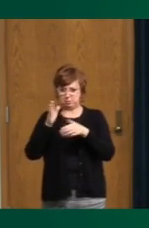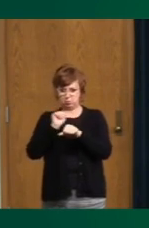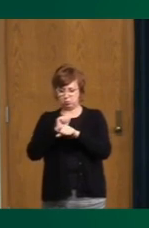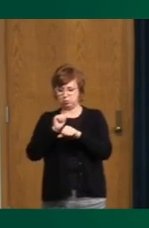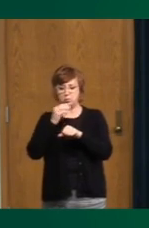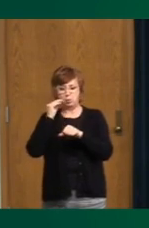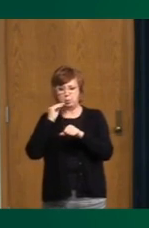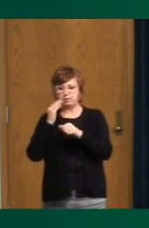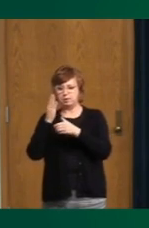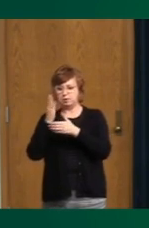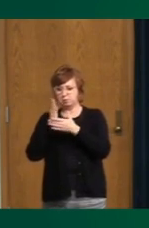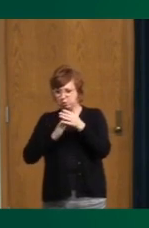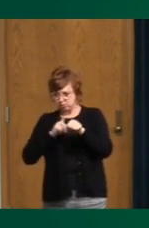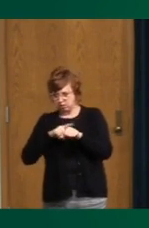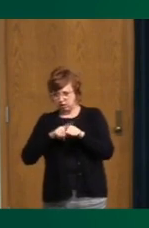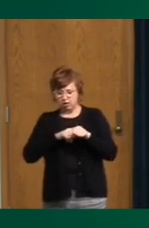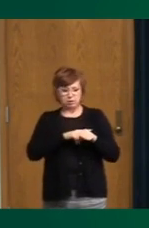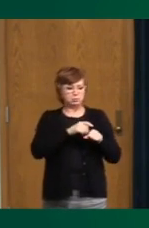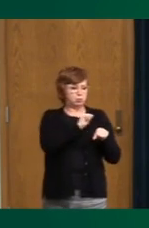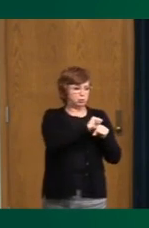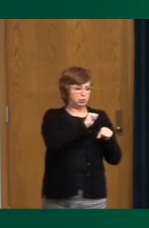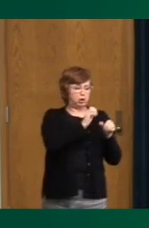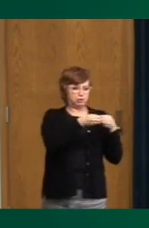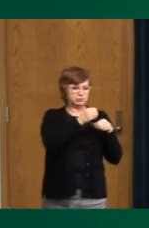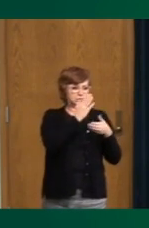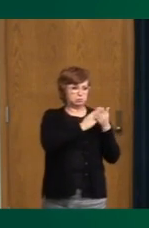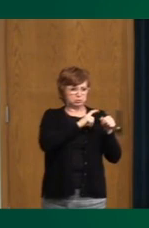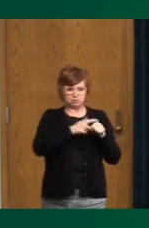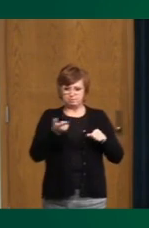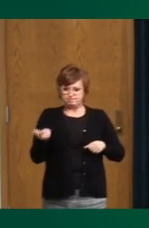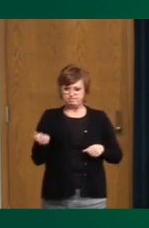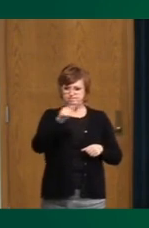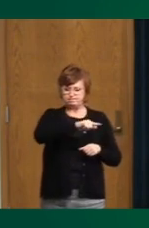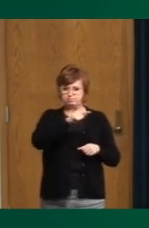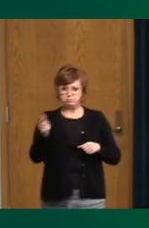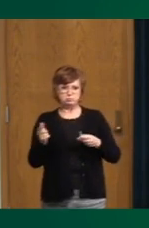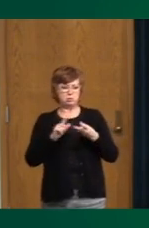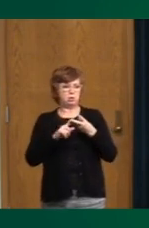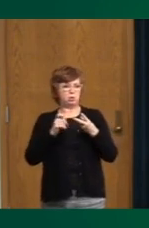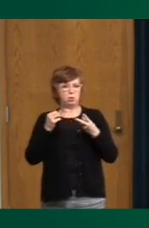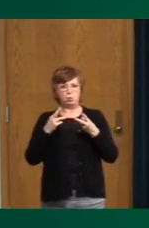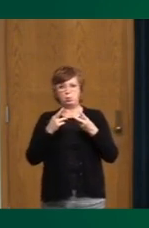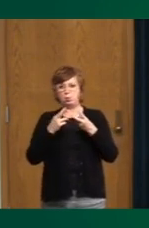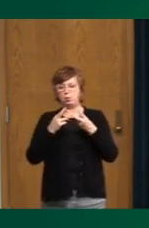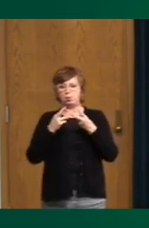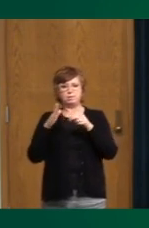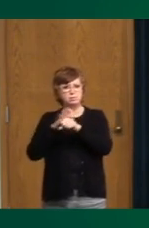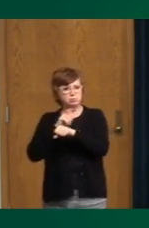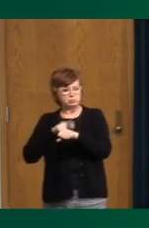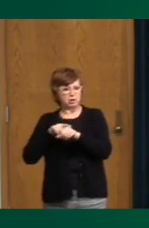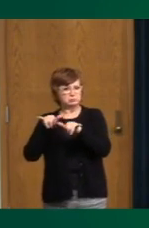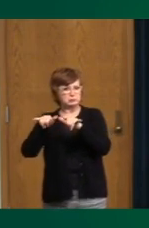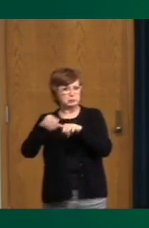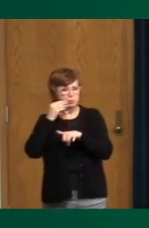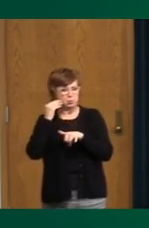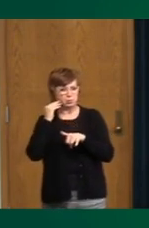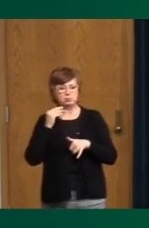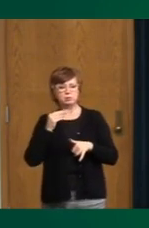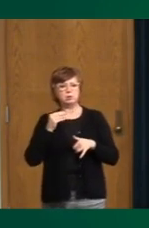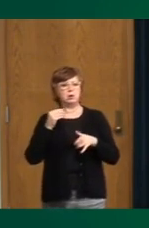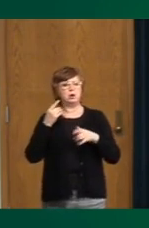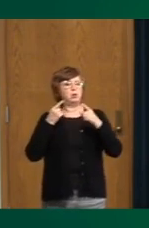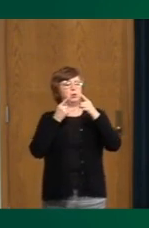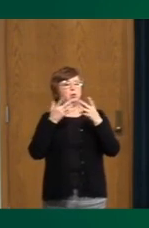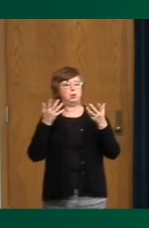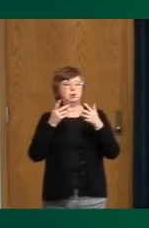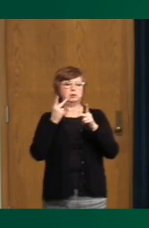even a rotational basis. This is to ensure that our staff are safe while continuing to provide the vital government